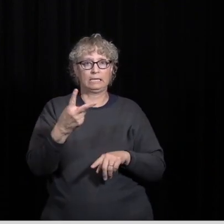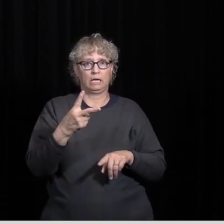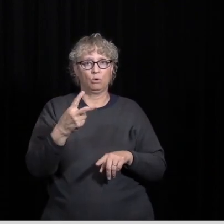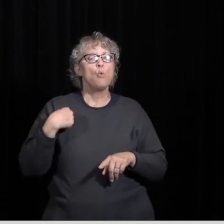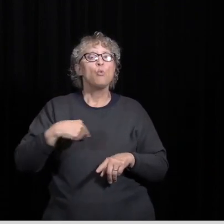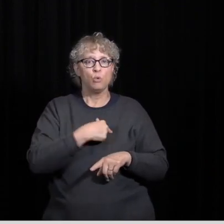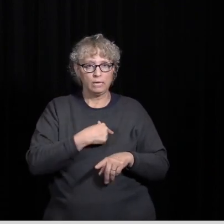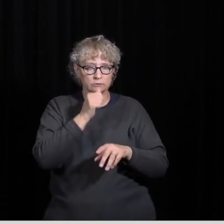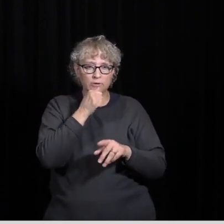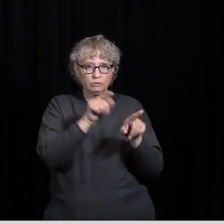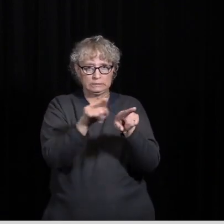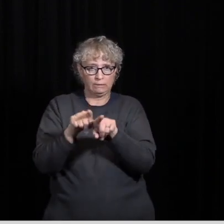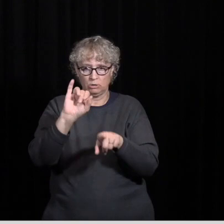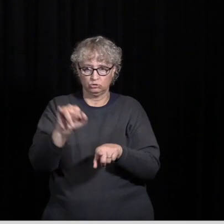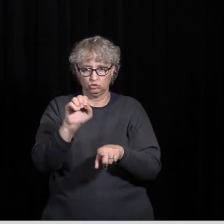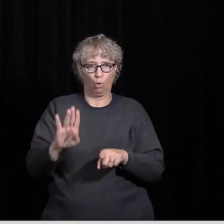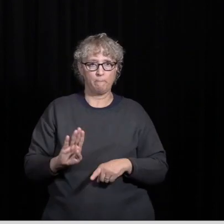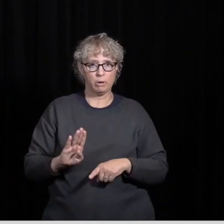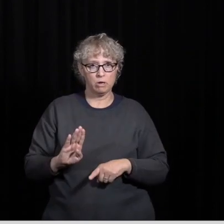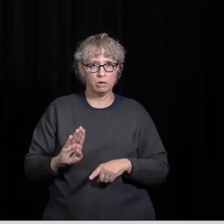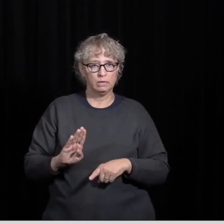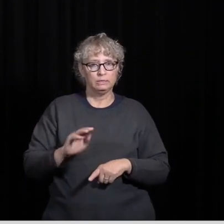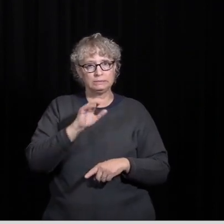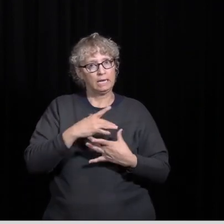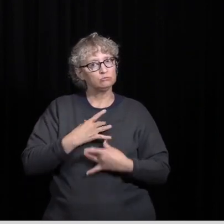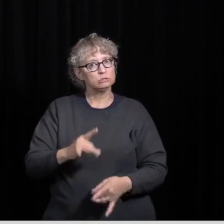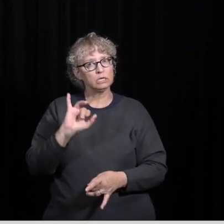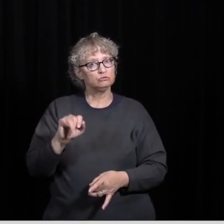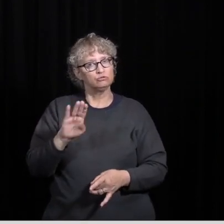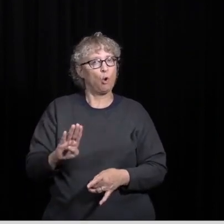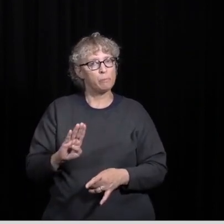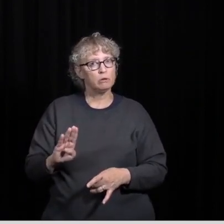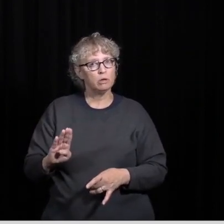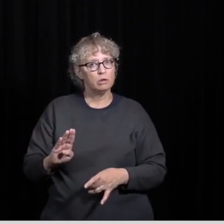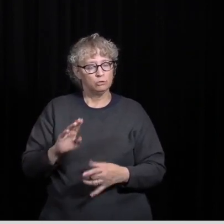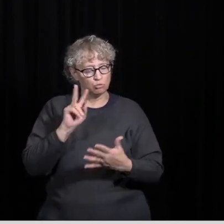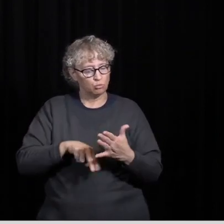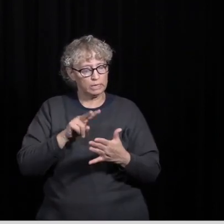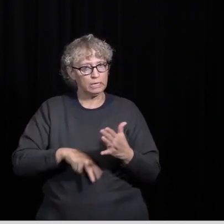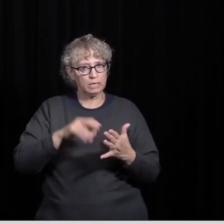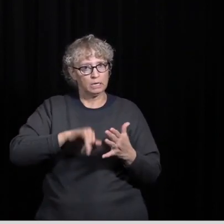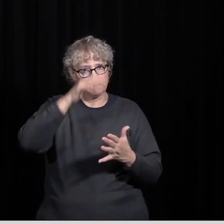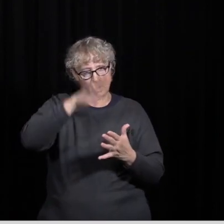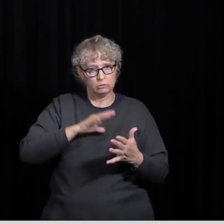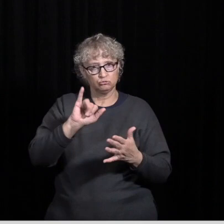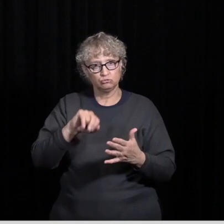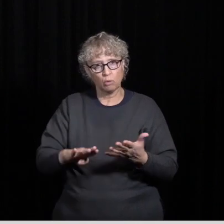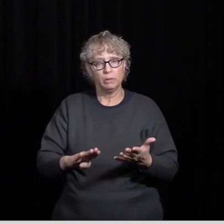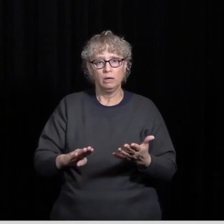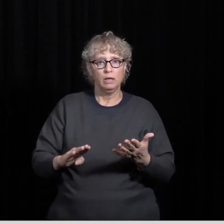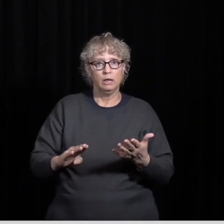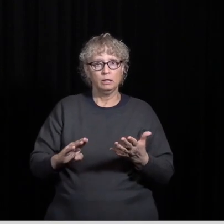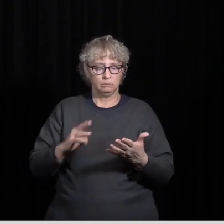like Job suffered. And Job's suffering is so interesting because when you read through the book of Job, it's bookended by